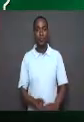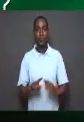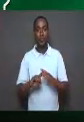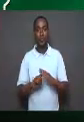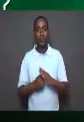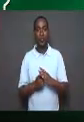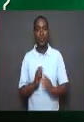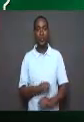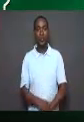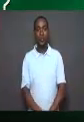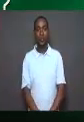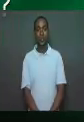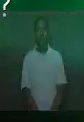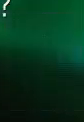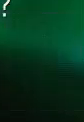Begin.